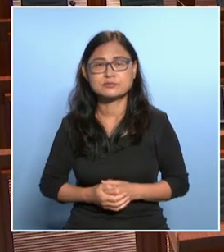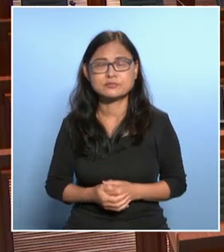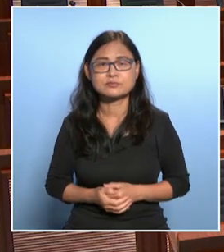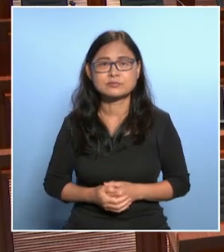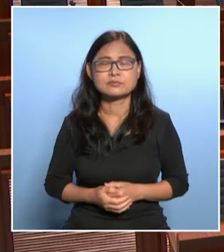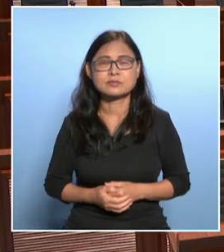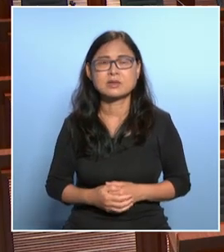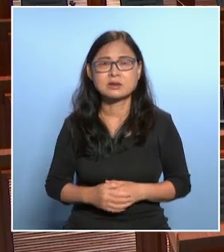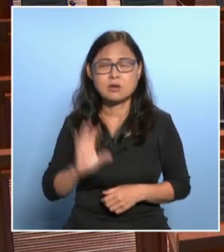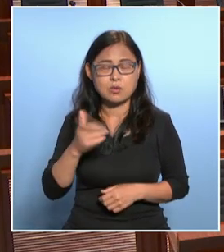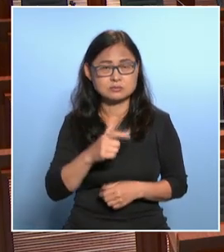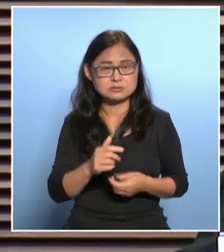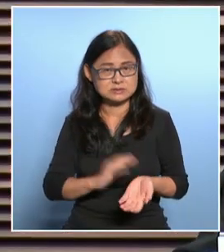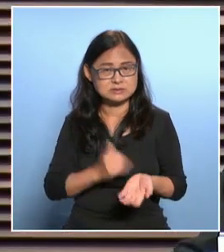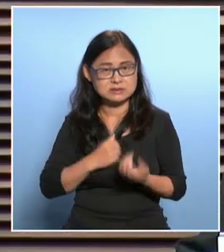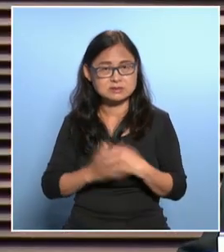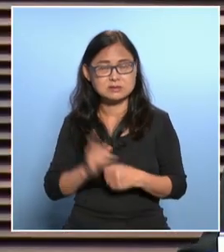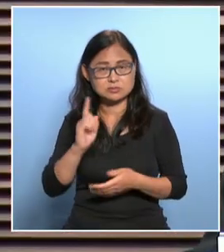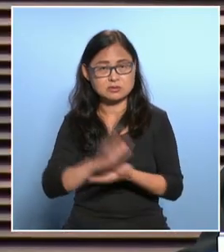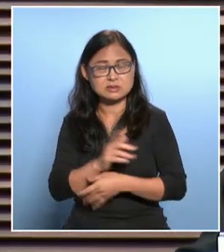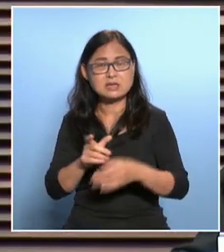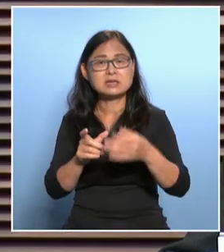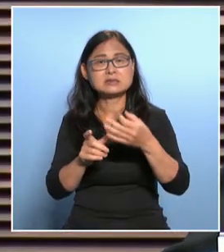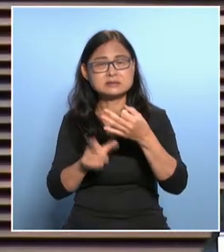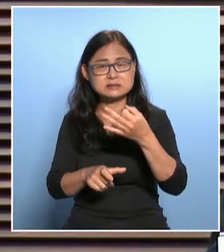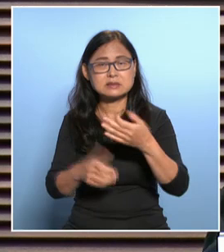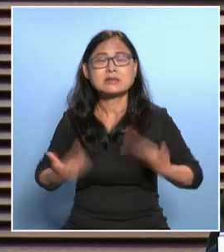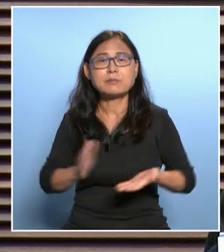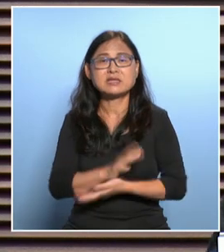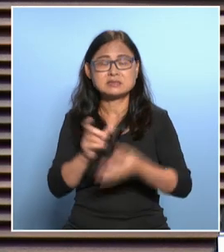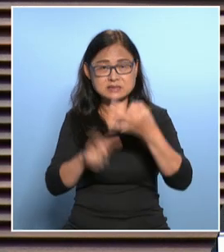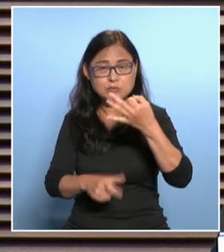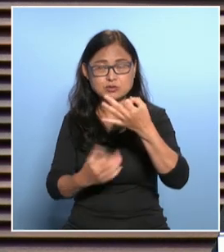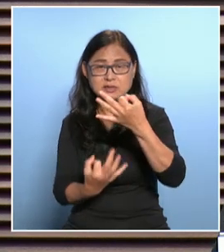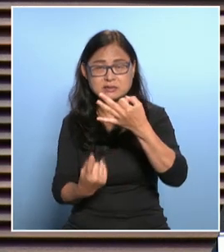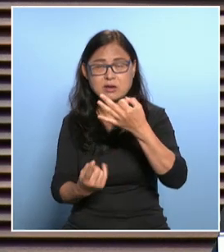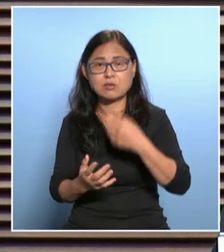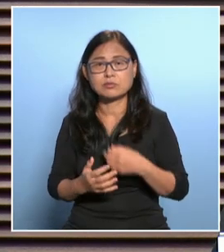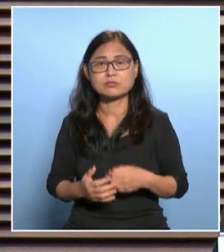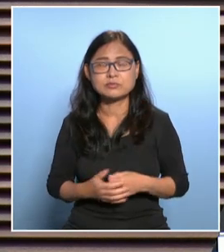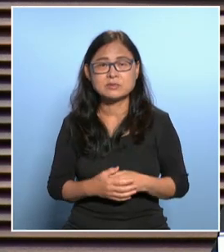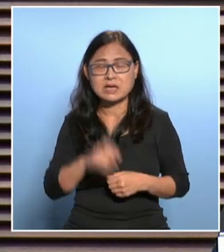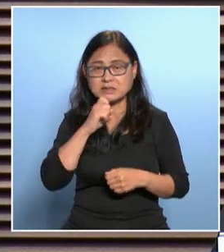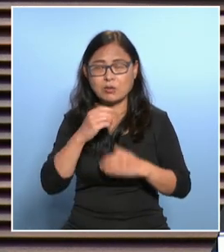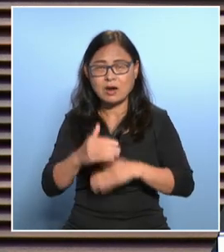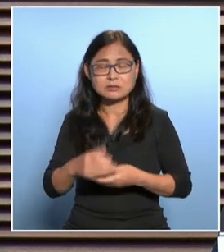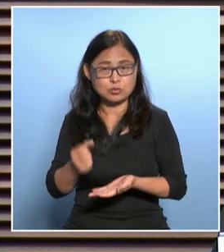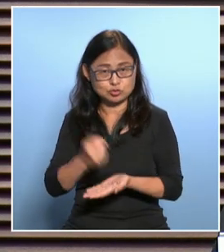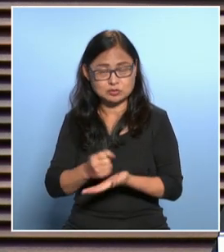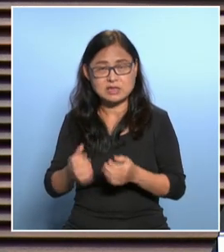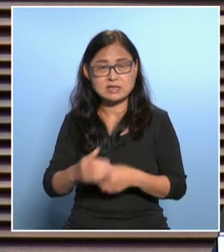review the manpower situation. Dr. Wong, as of 31st of March this